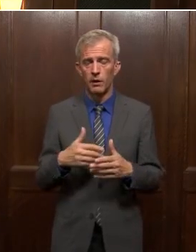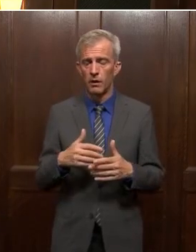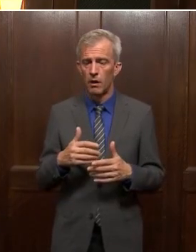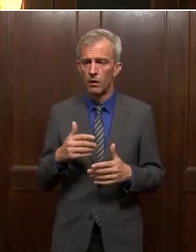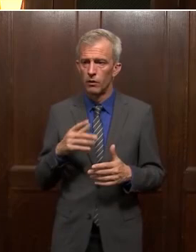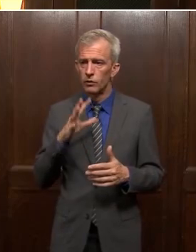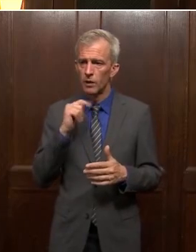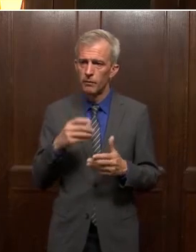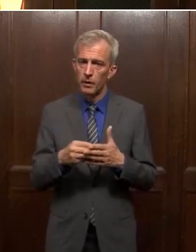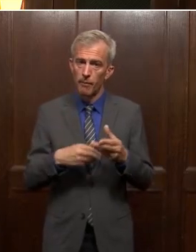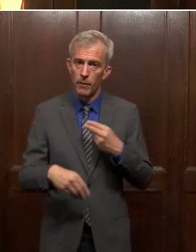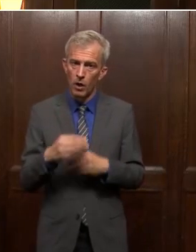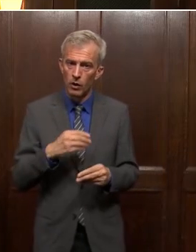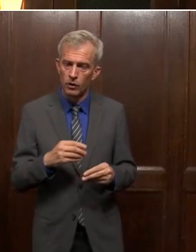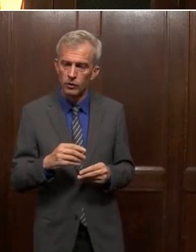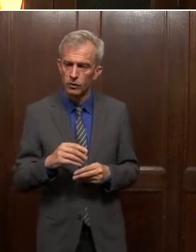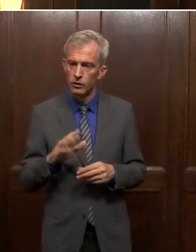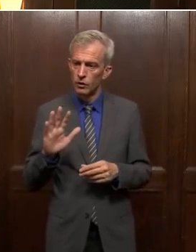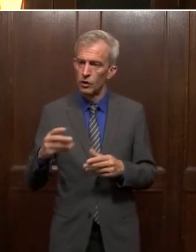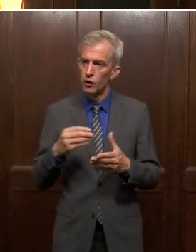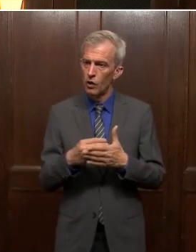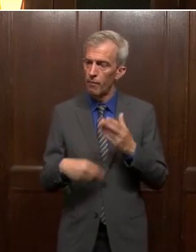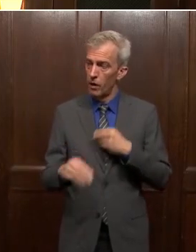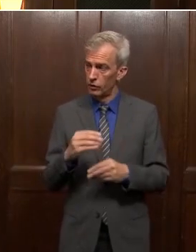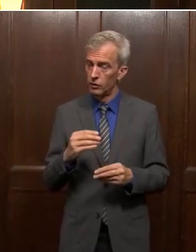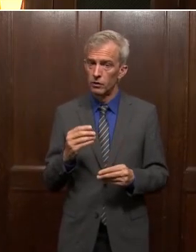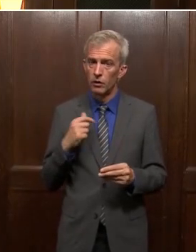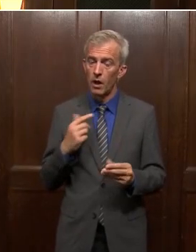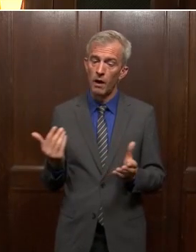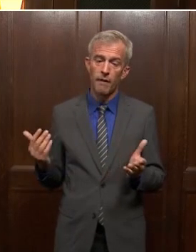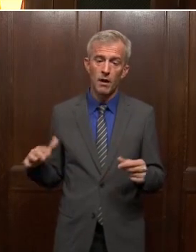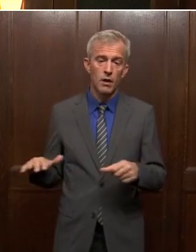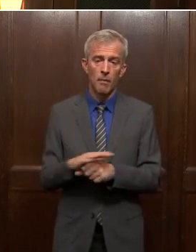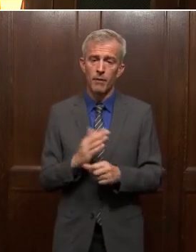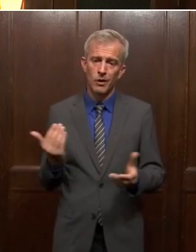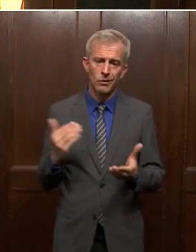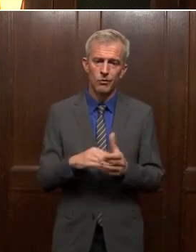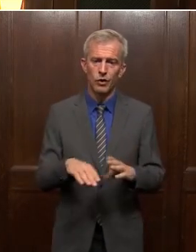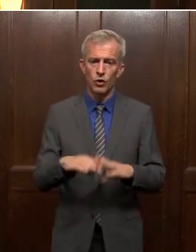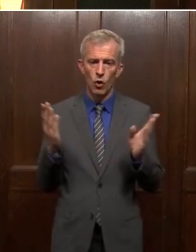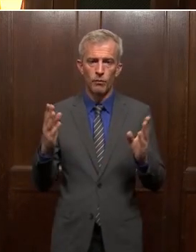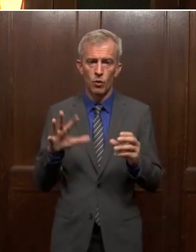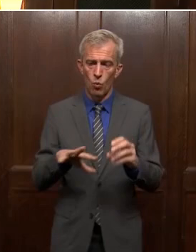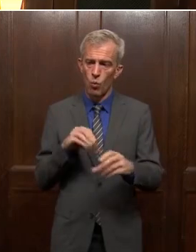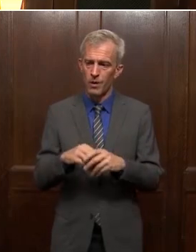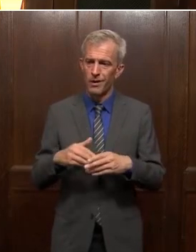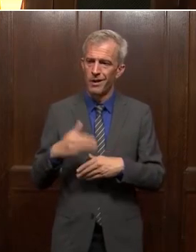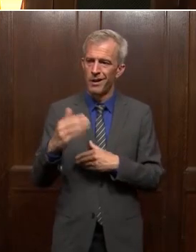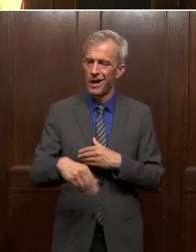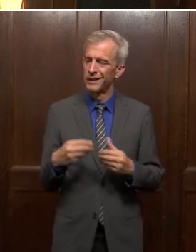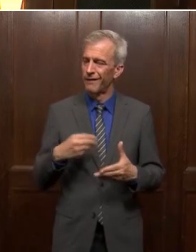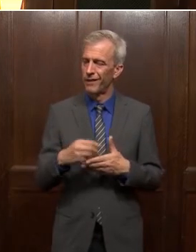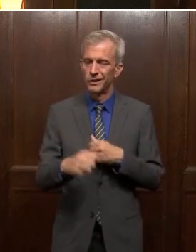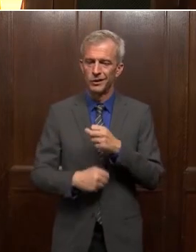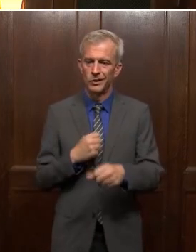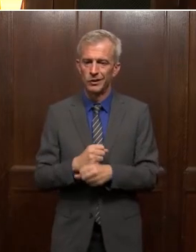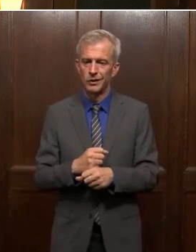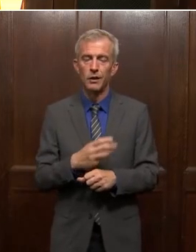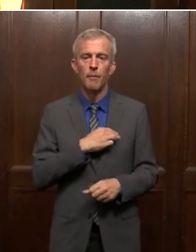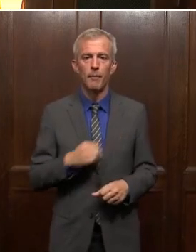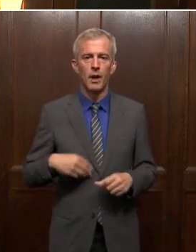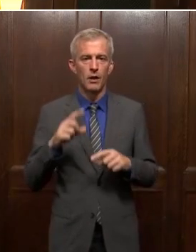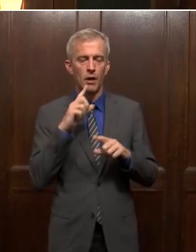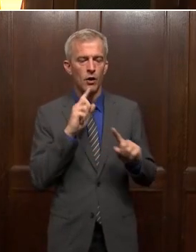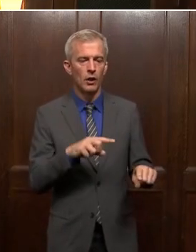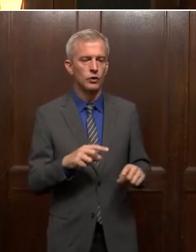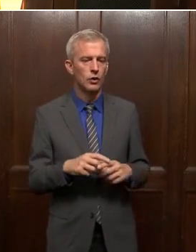today, does your budget assume a complete reopening in a specific month in the next year, in the next fiscal year? No, I think this budget will be